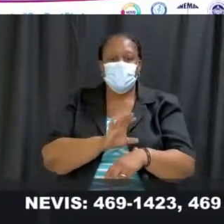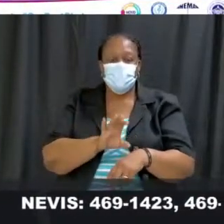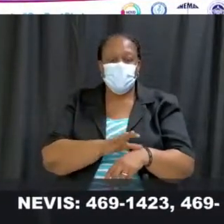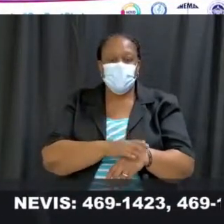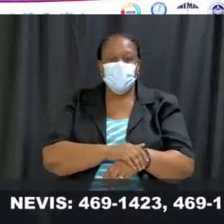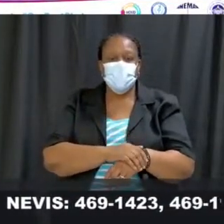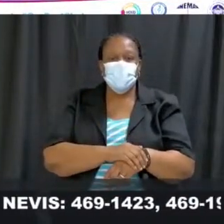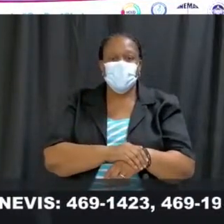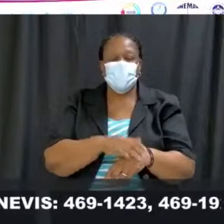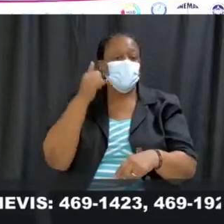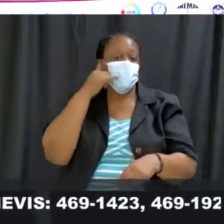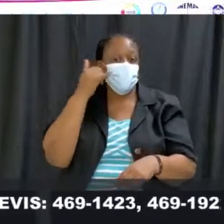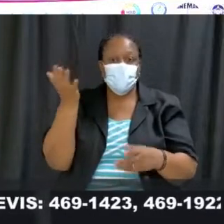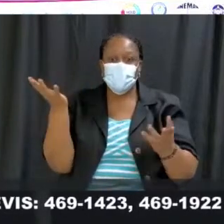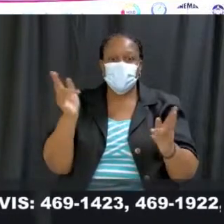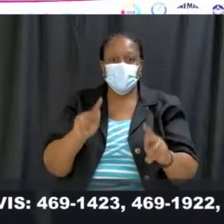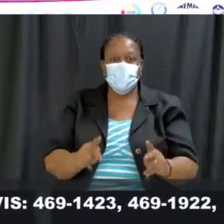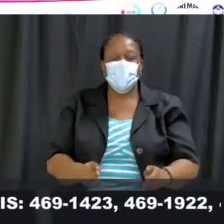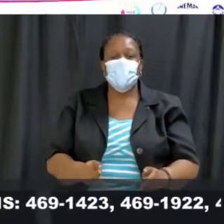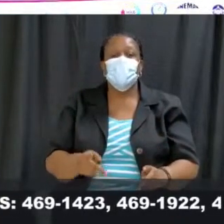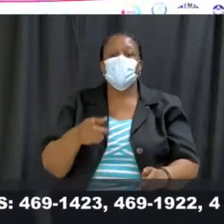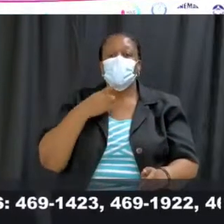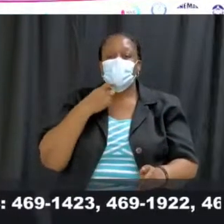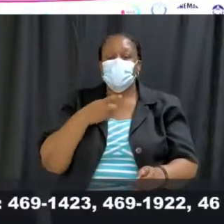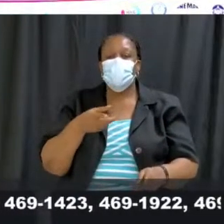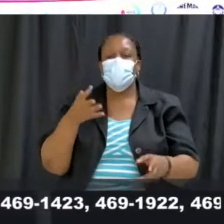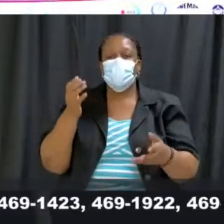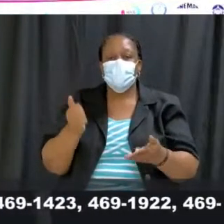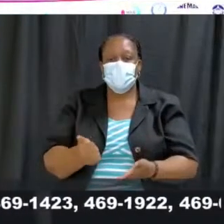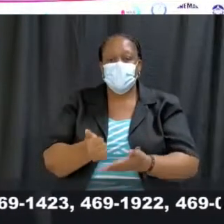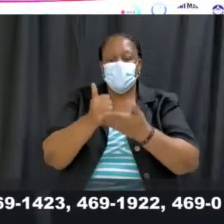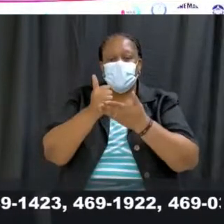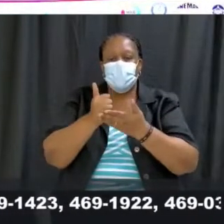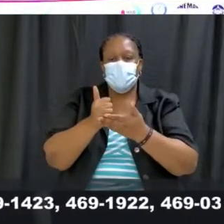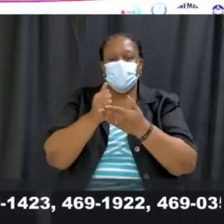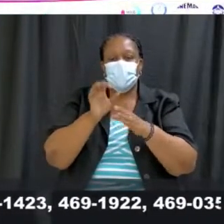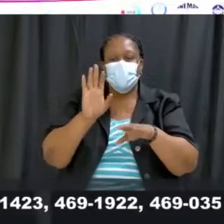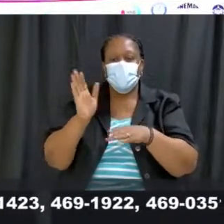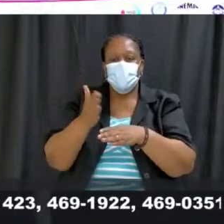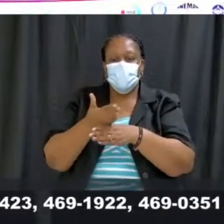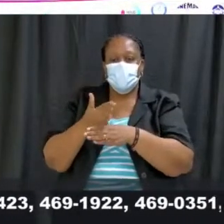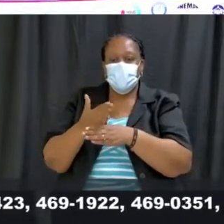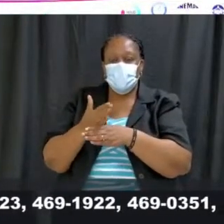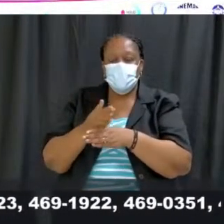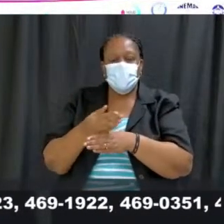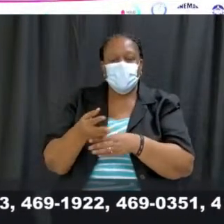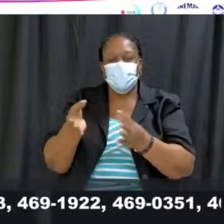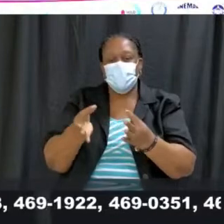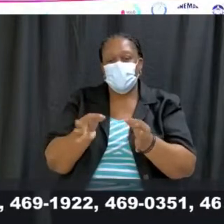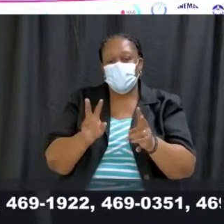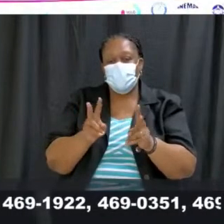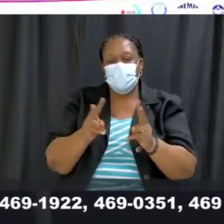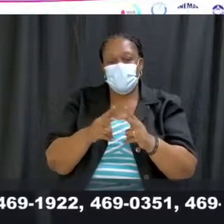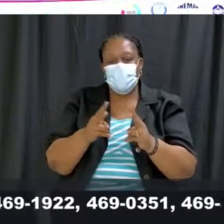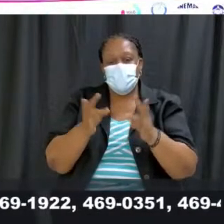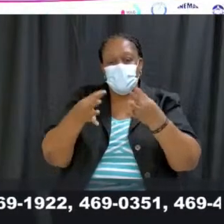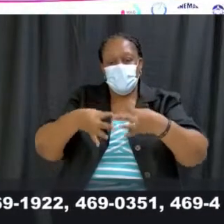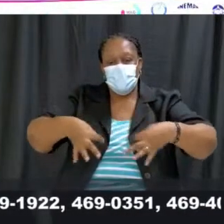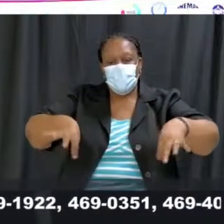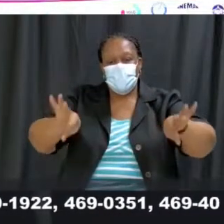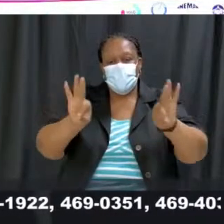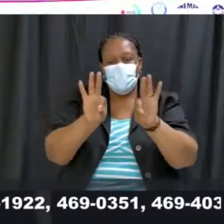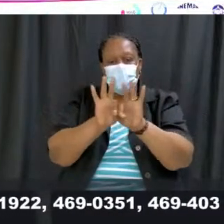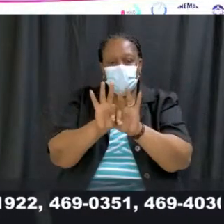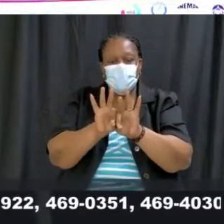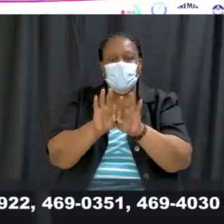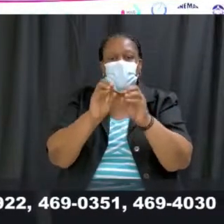with credible information, up-to-date information, pertinent information with